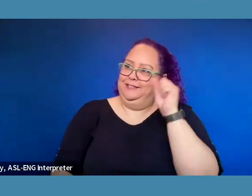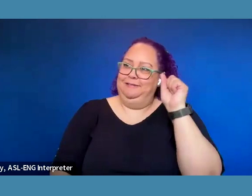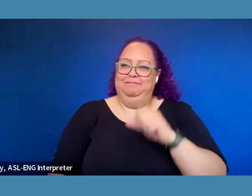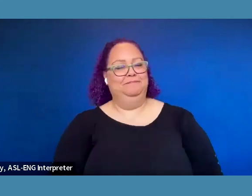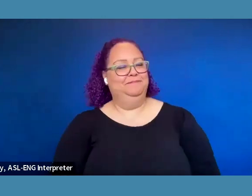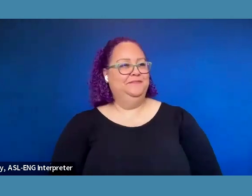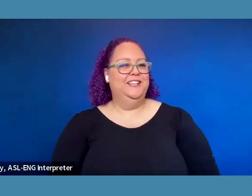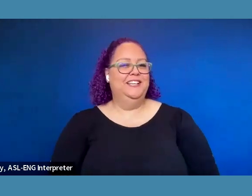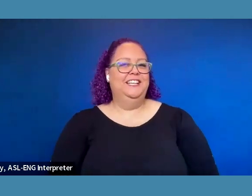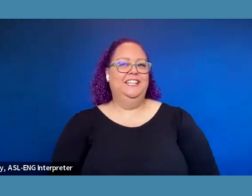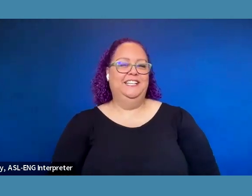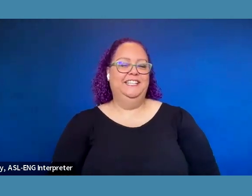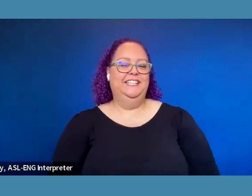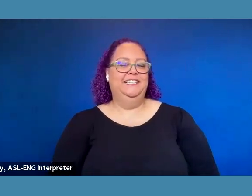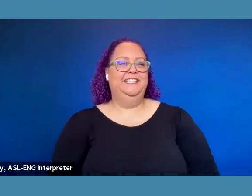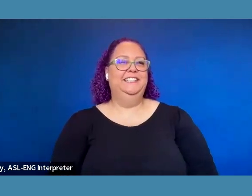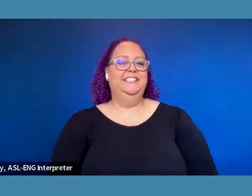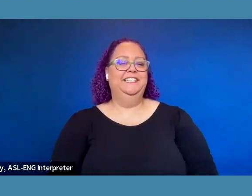Let's see.